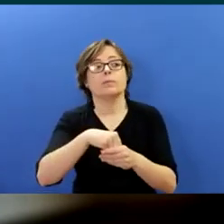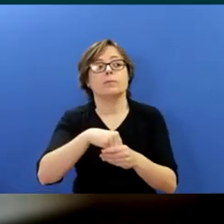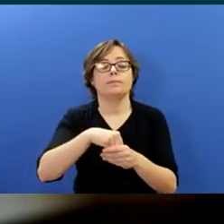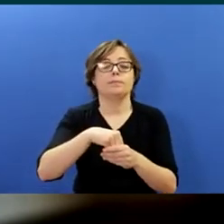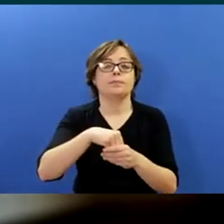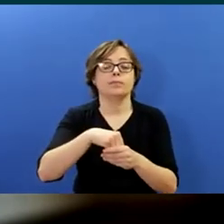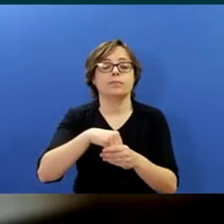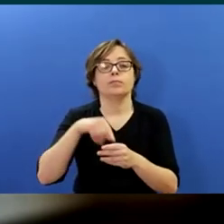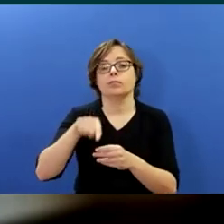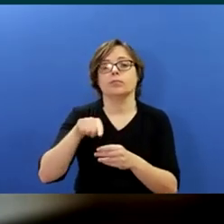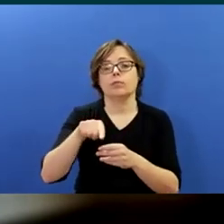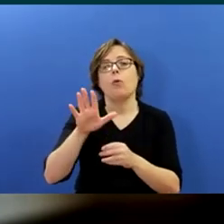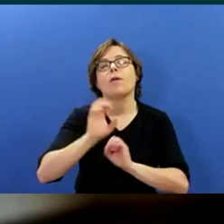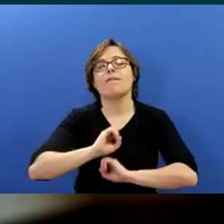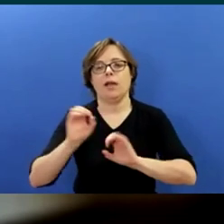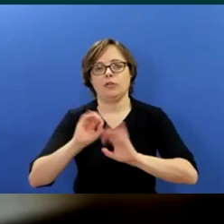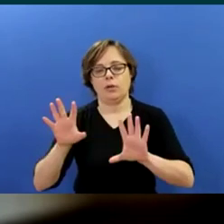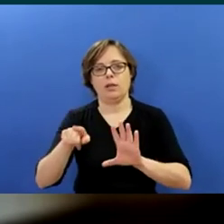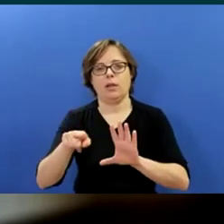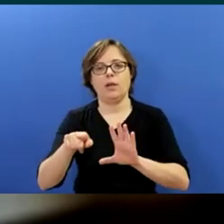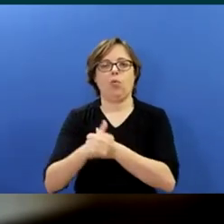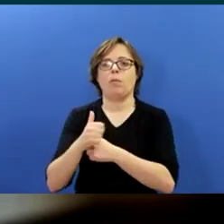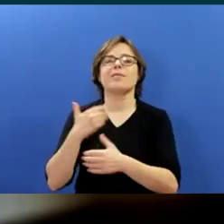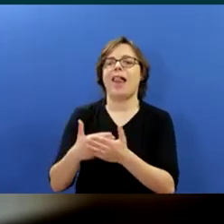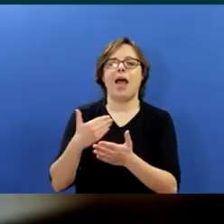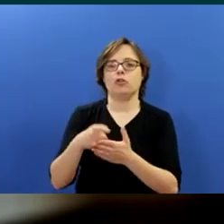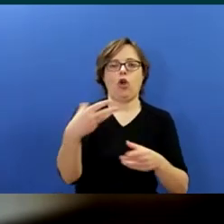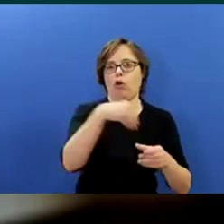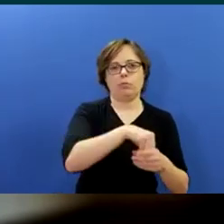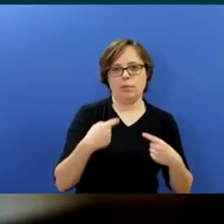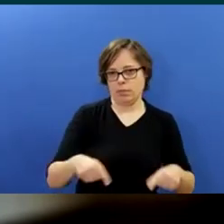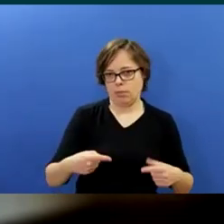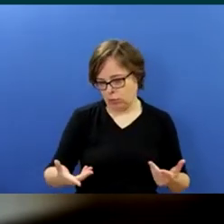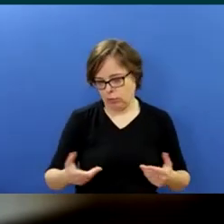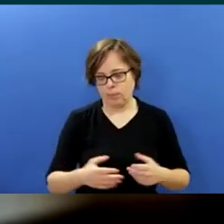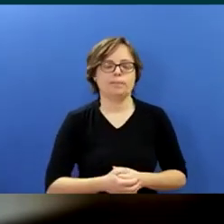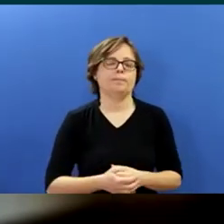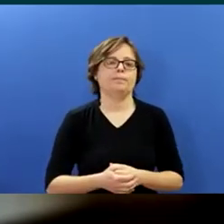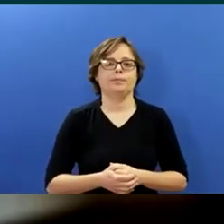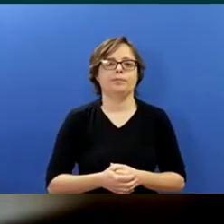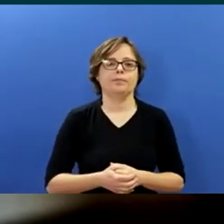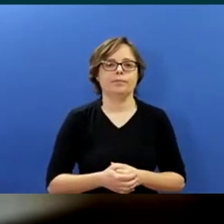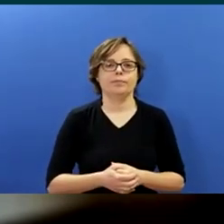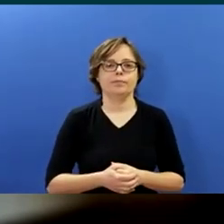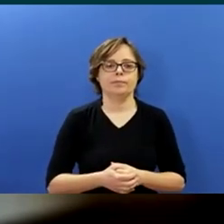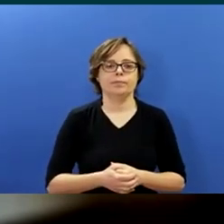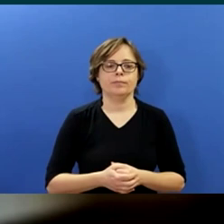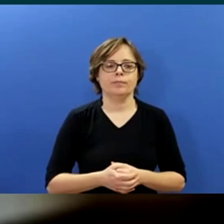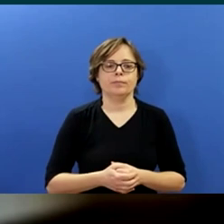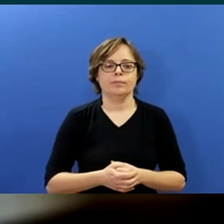the document and within the restitution, public restitution session.